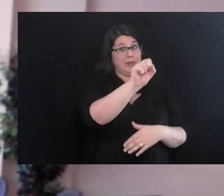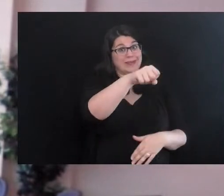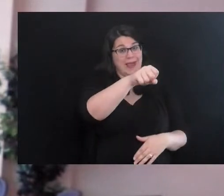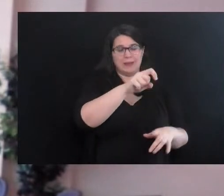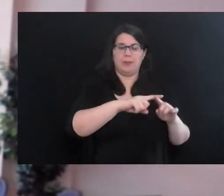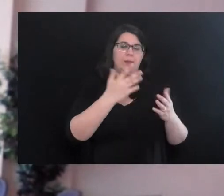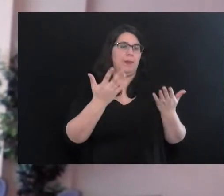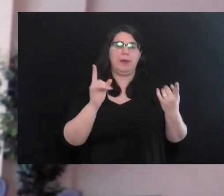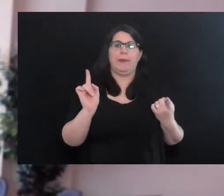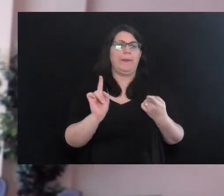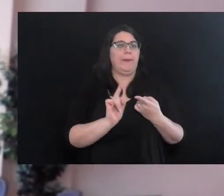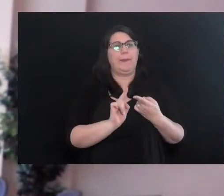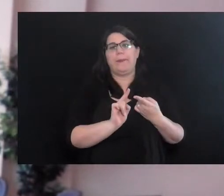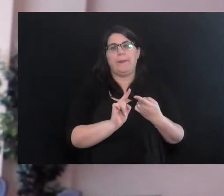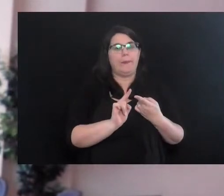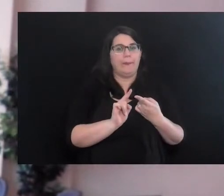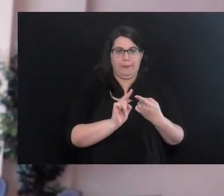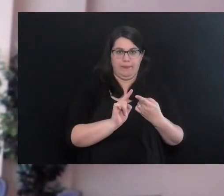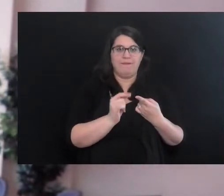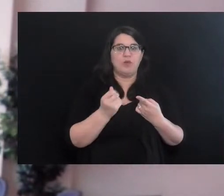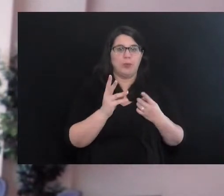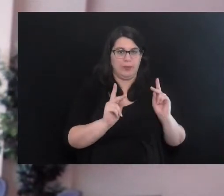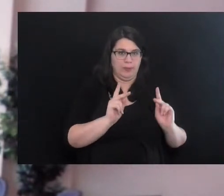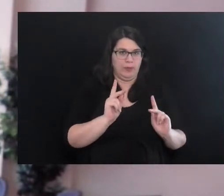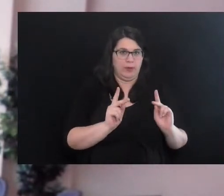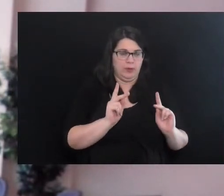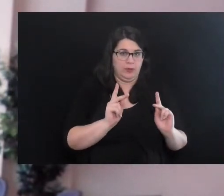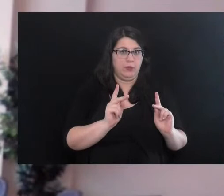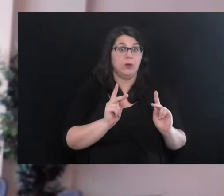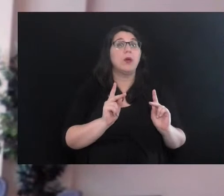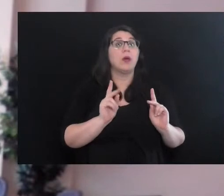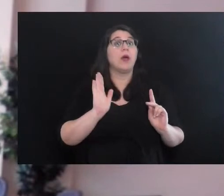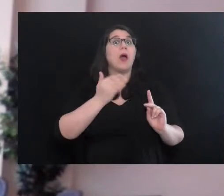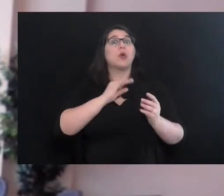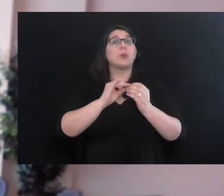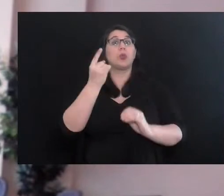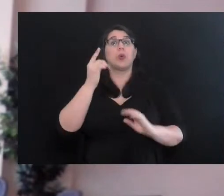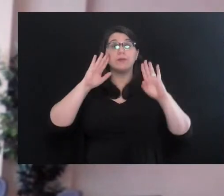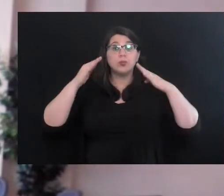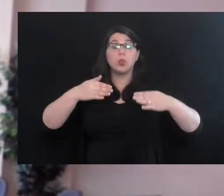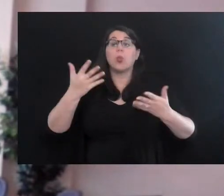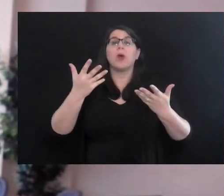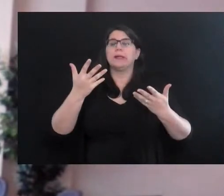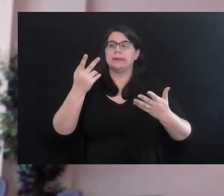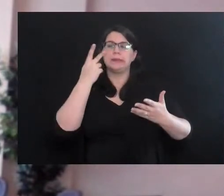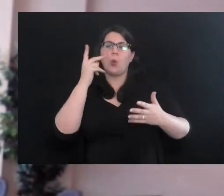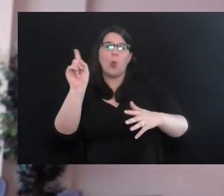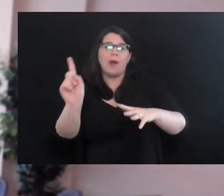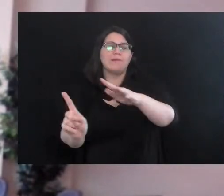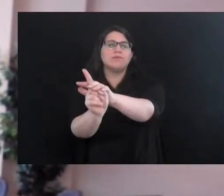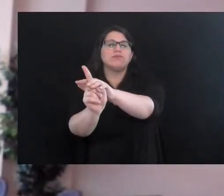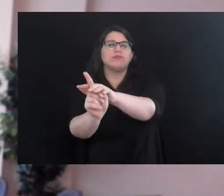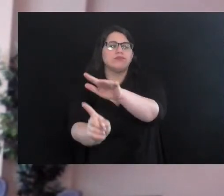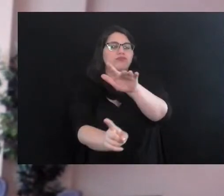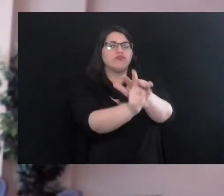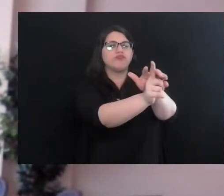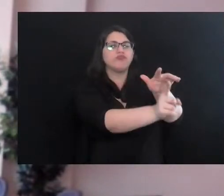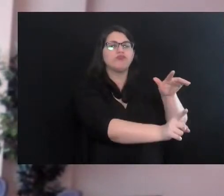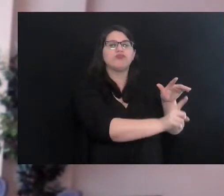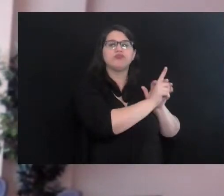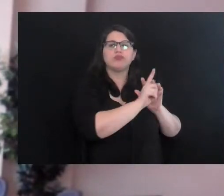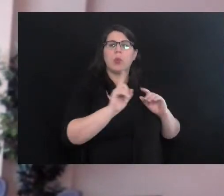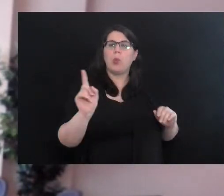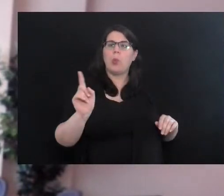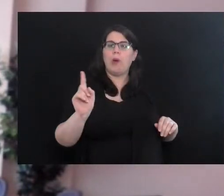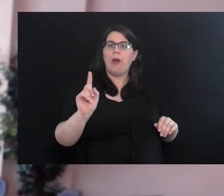low frequency. And the key for us is going to be to see where it shows up, how well it competes against the